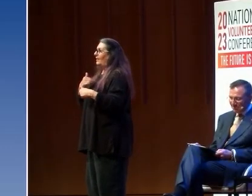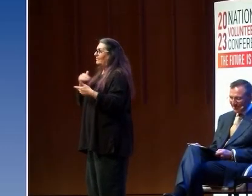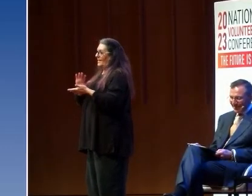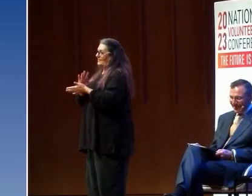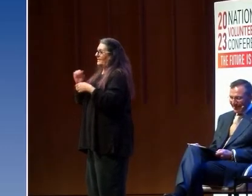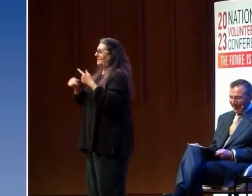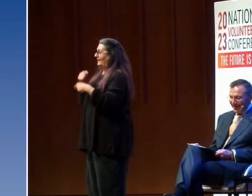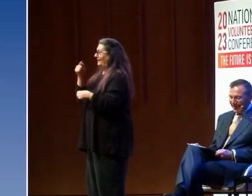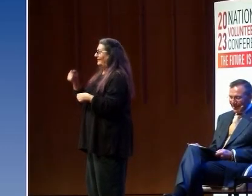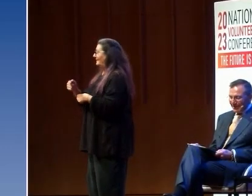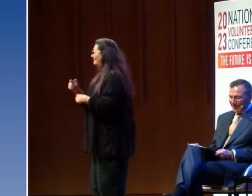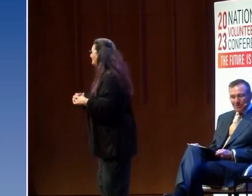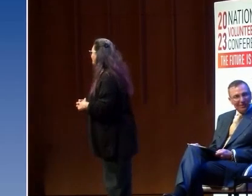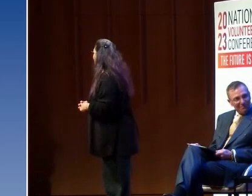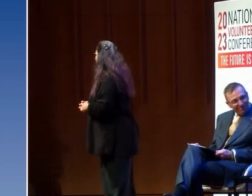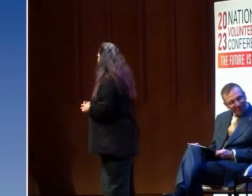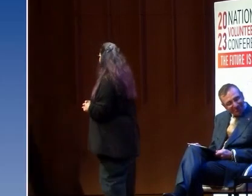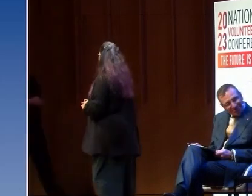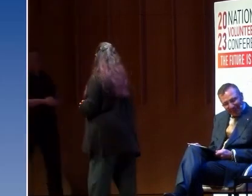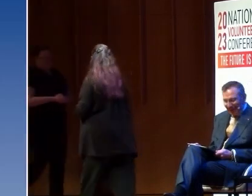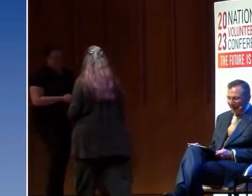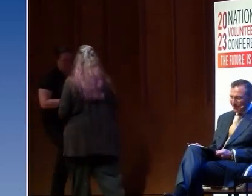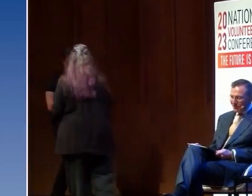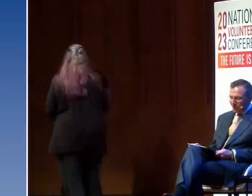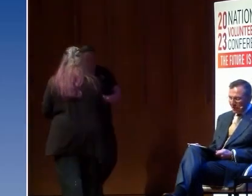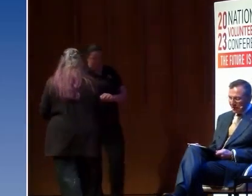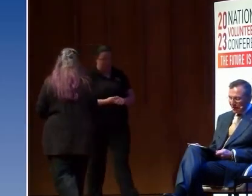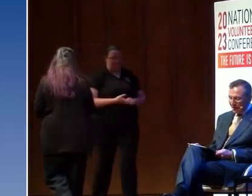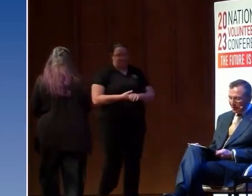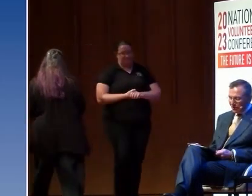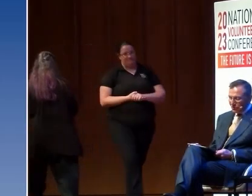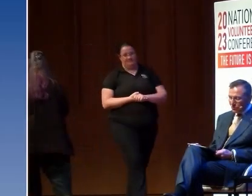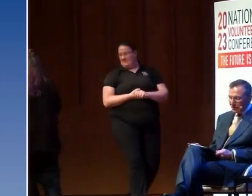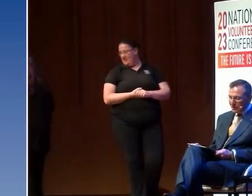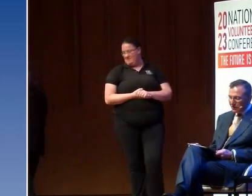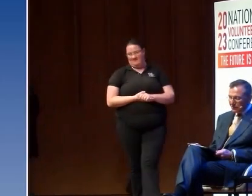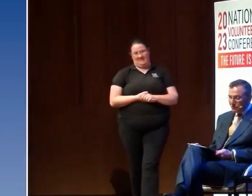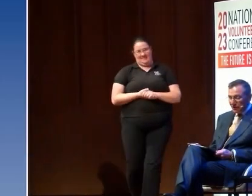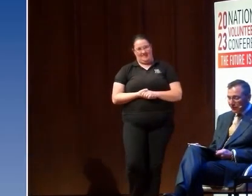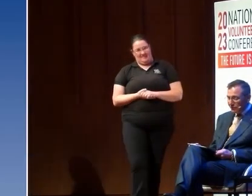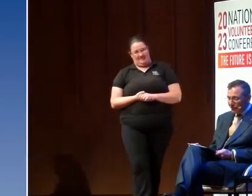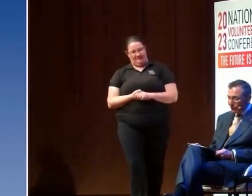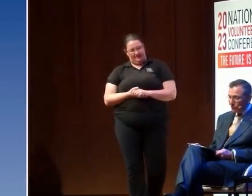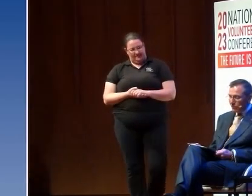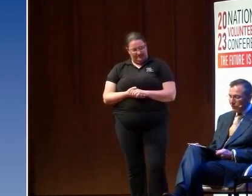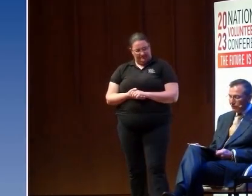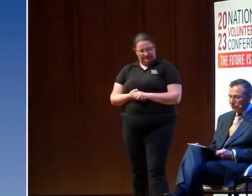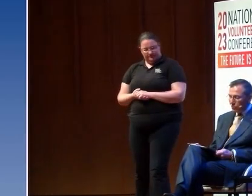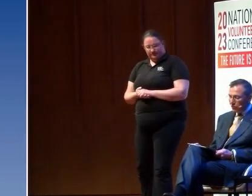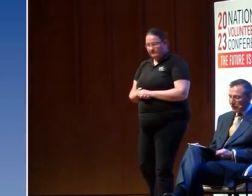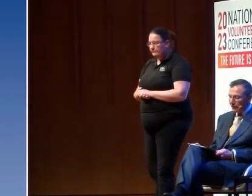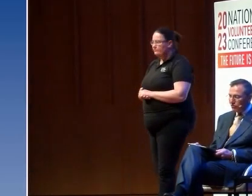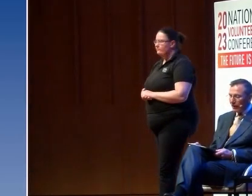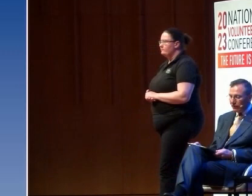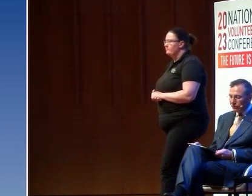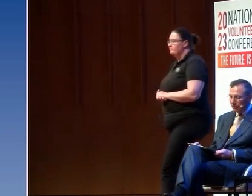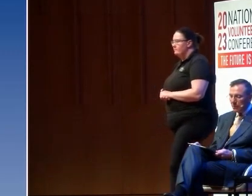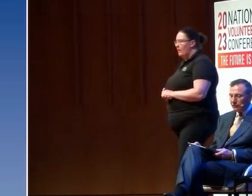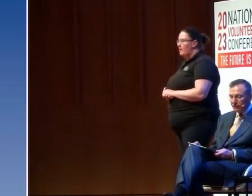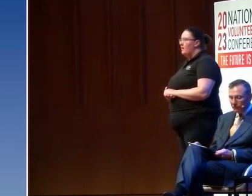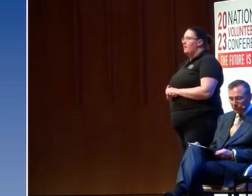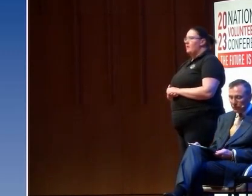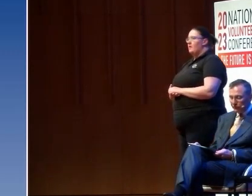Brianna. Camilla, as someone with very extensive experience working in the